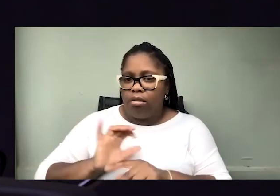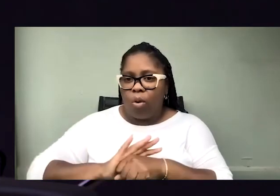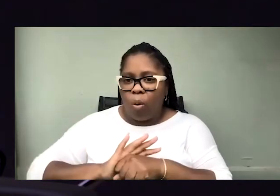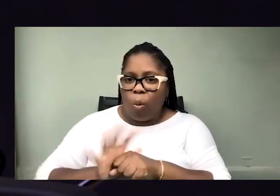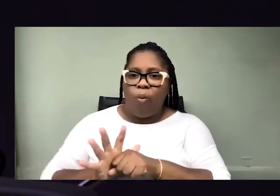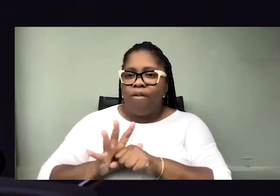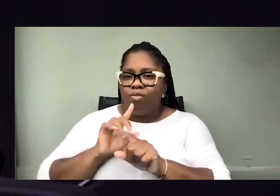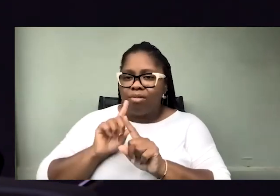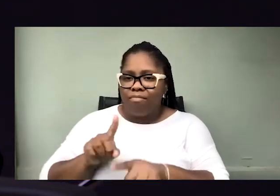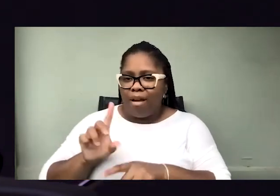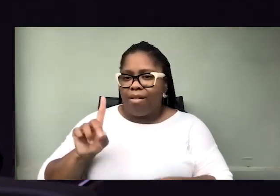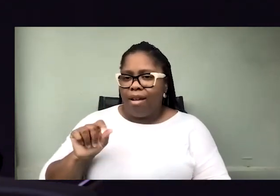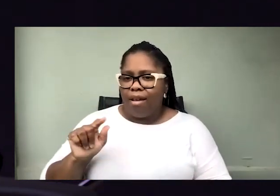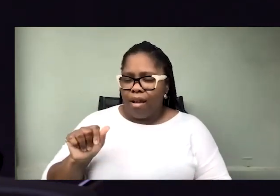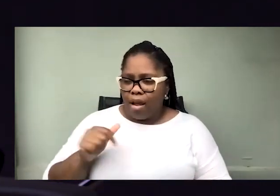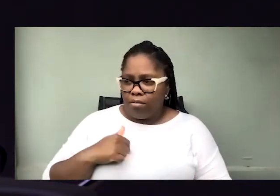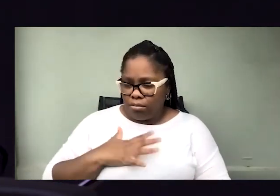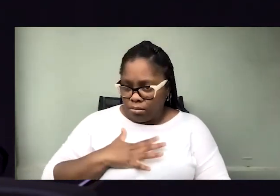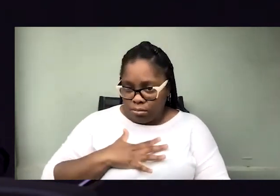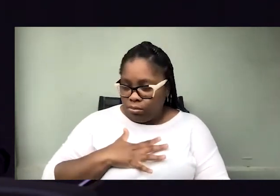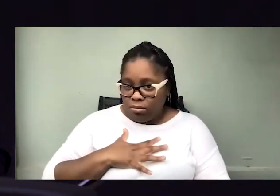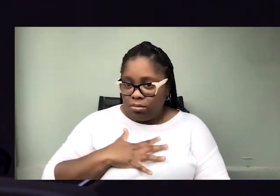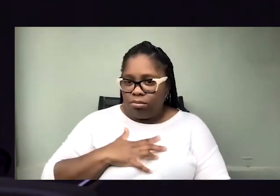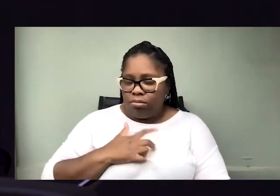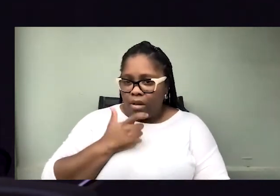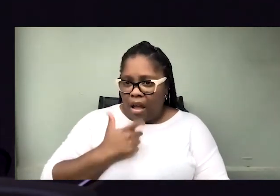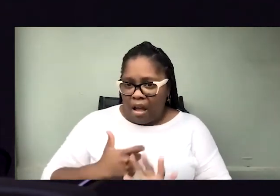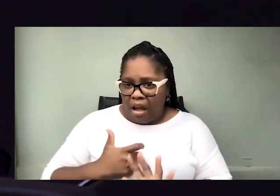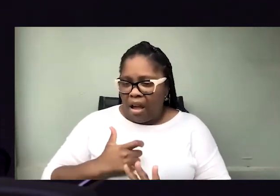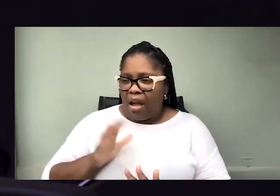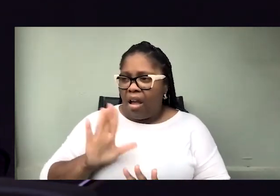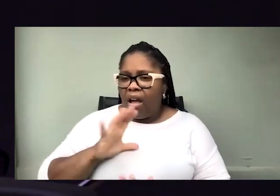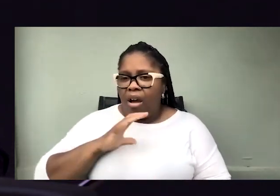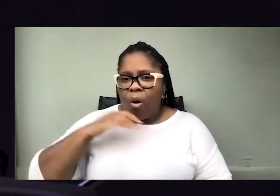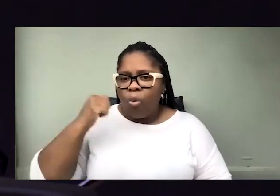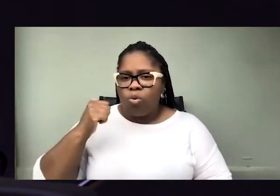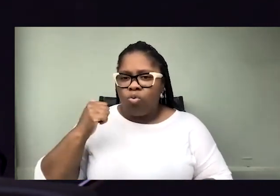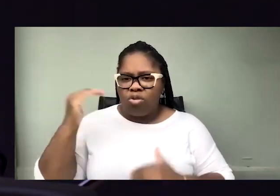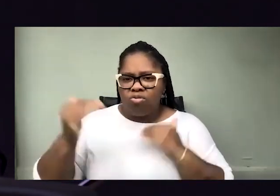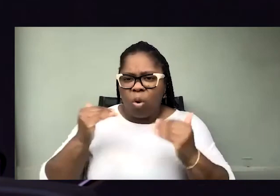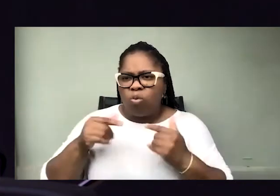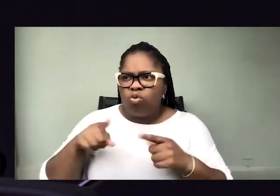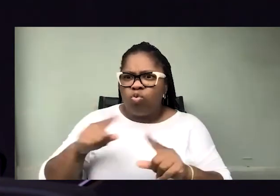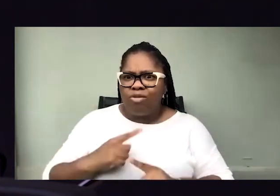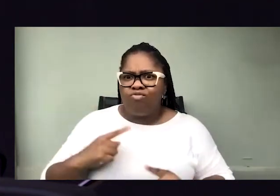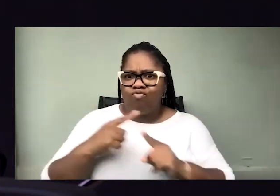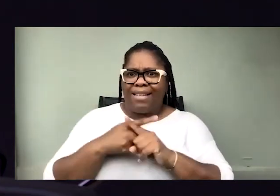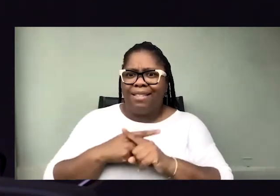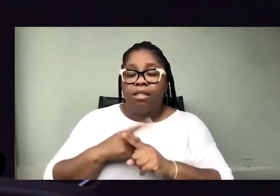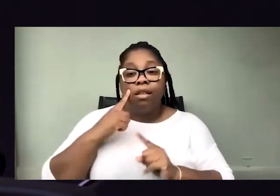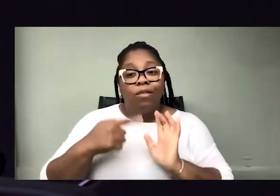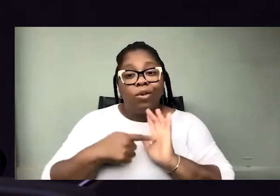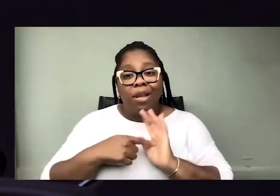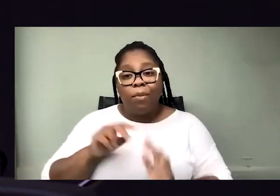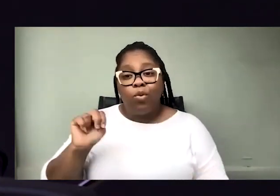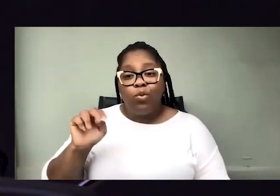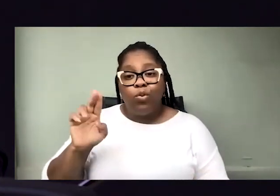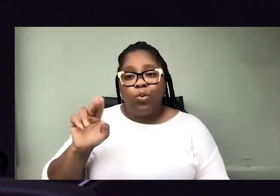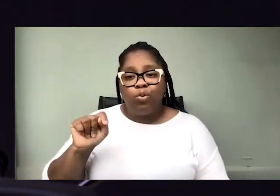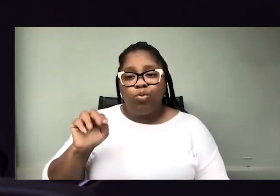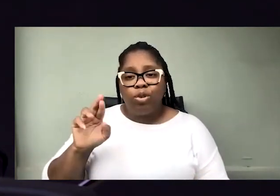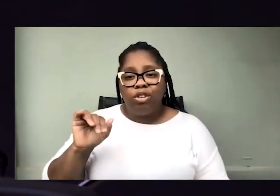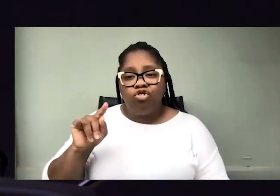been extremely eye-opening to the needs of older adults at a time of crisis. Nutrition alone has seen